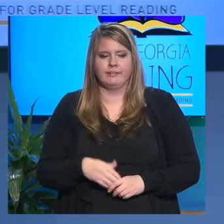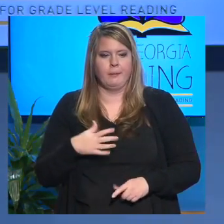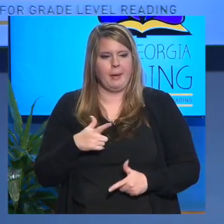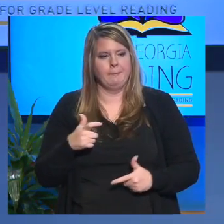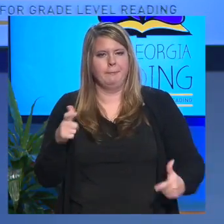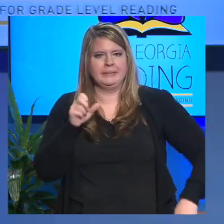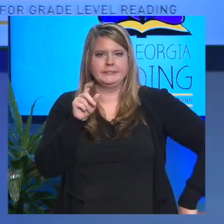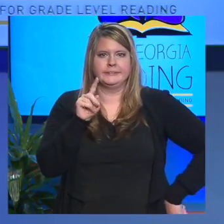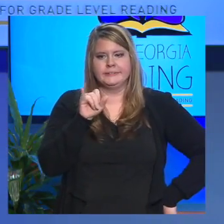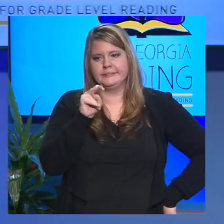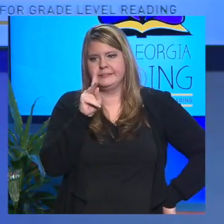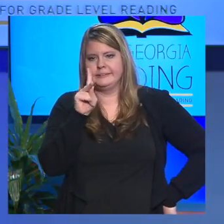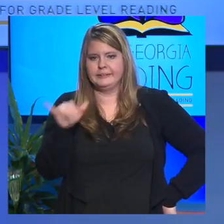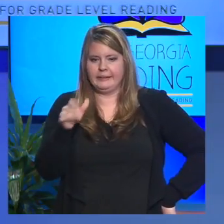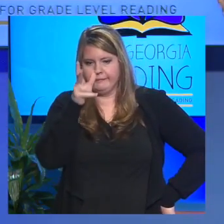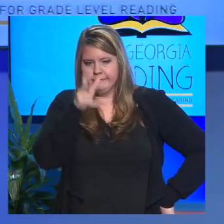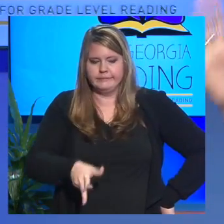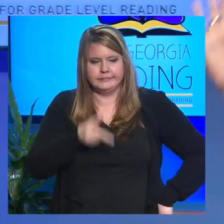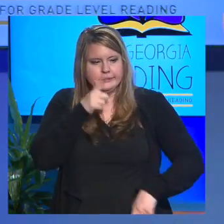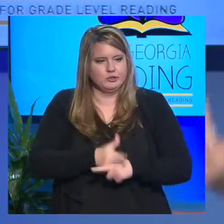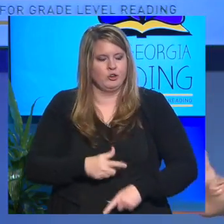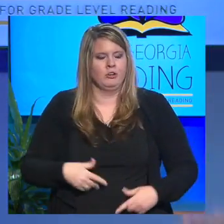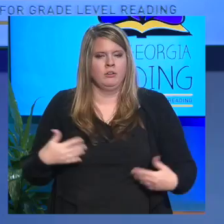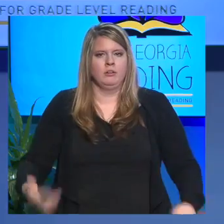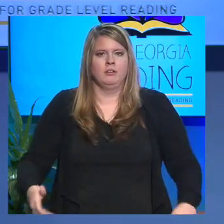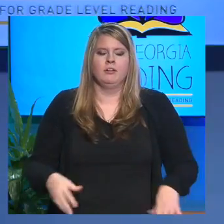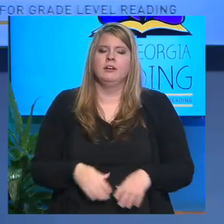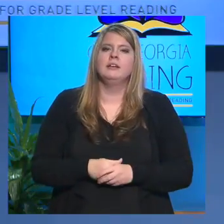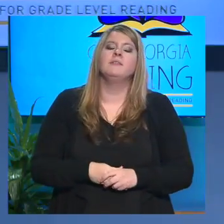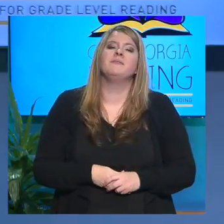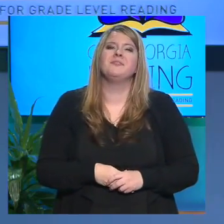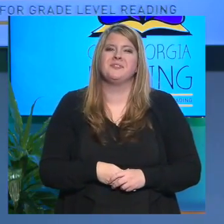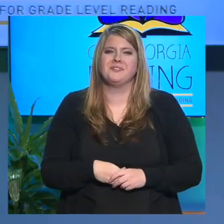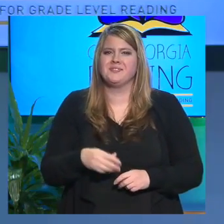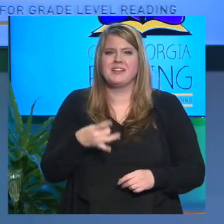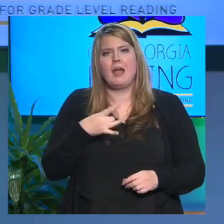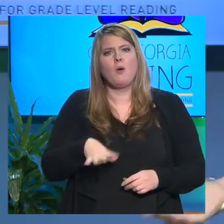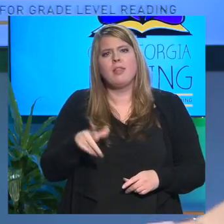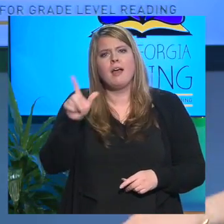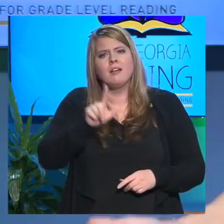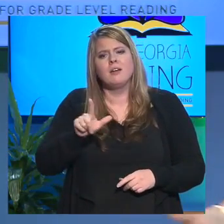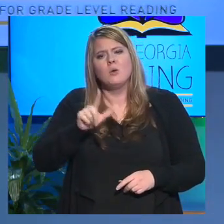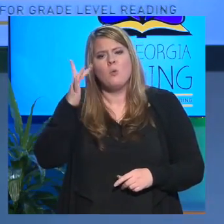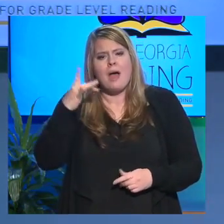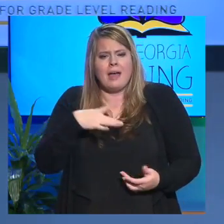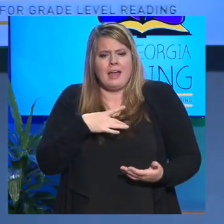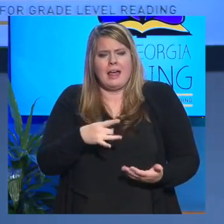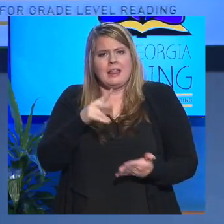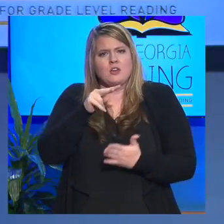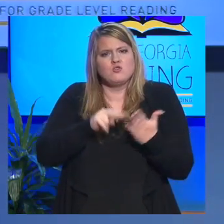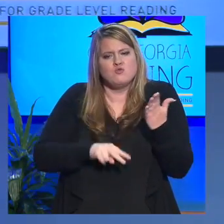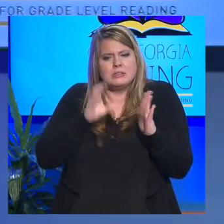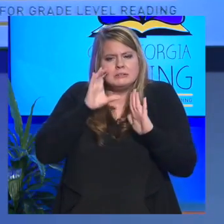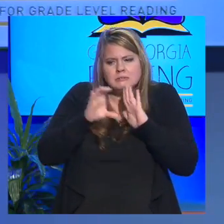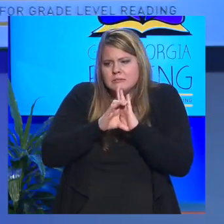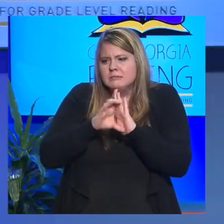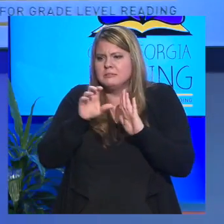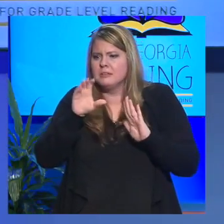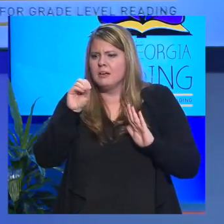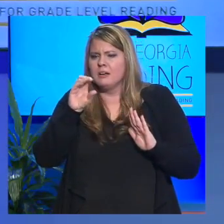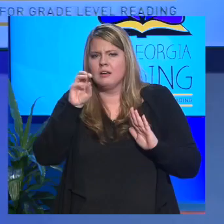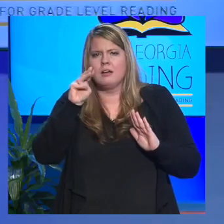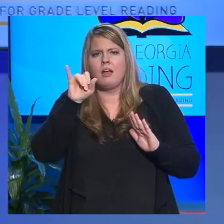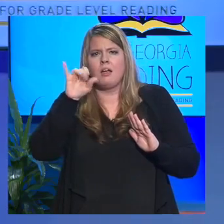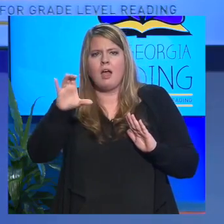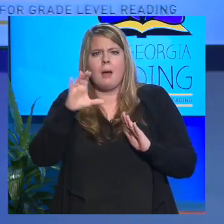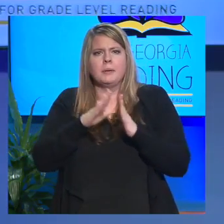guys. And I did not like the library because the only thing I liked to read was comic books. Aquaman was